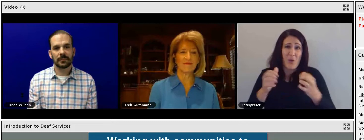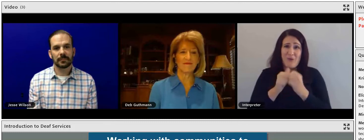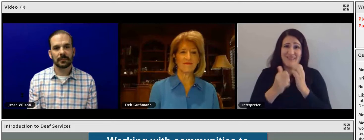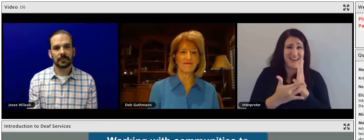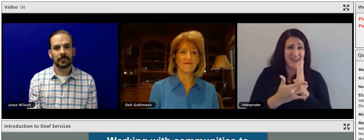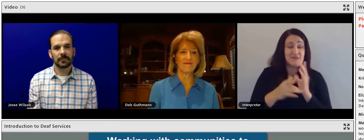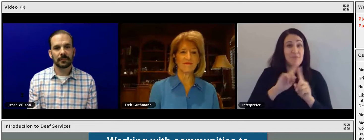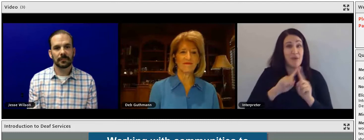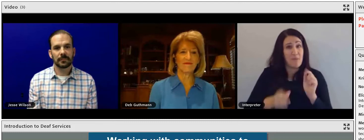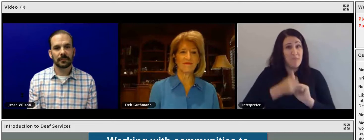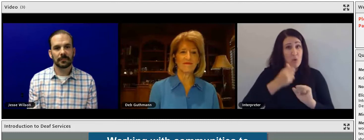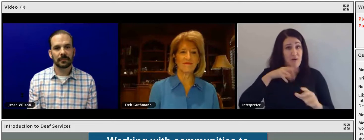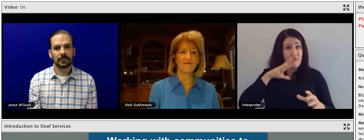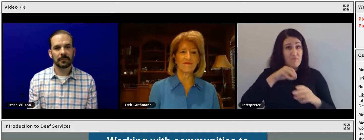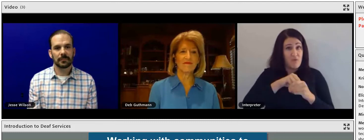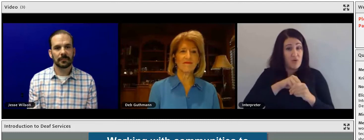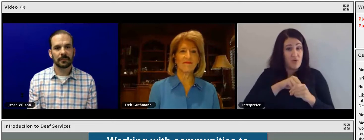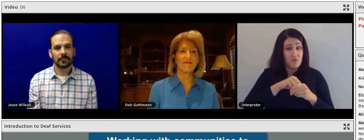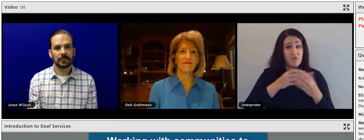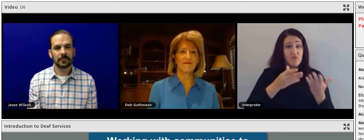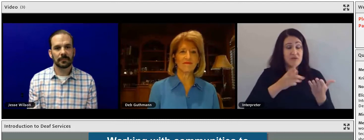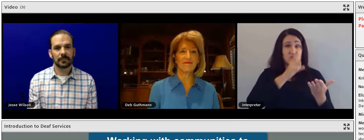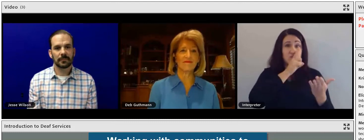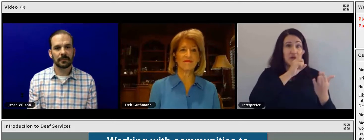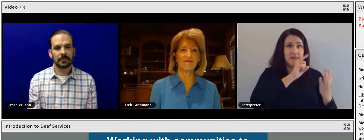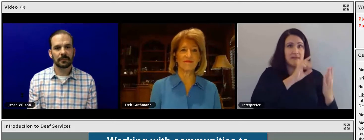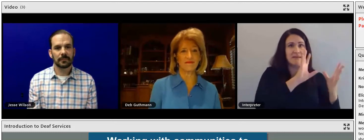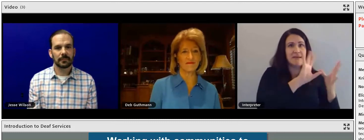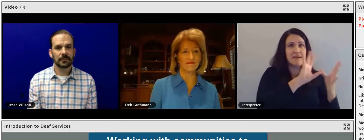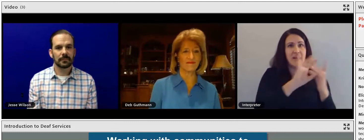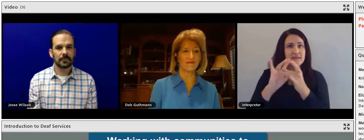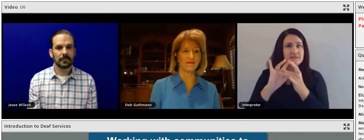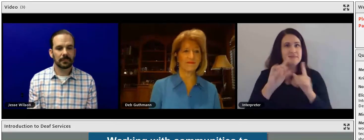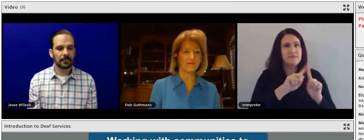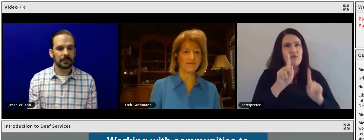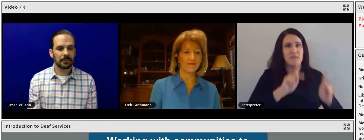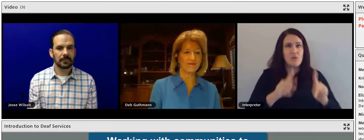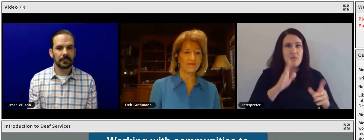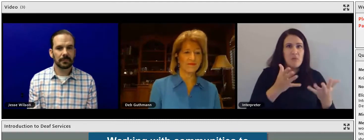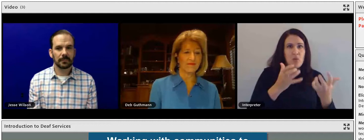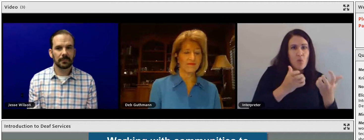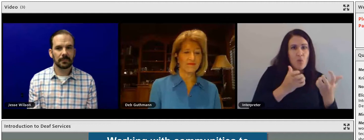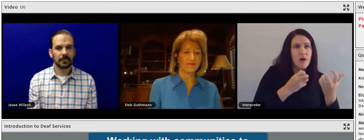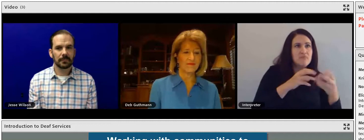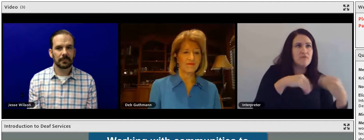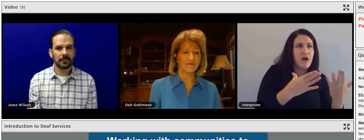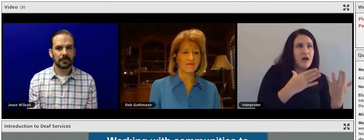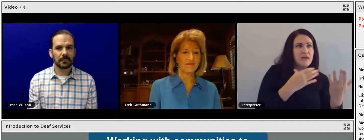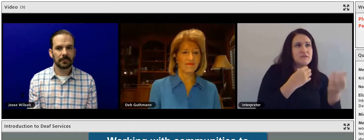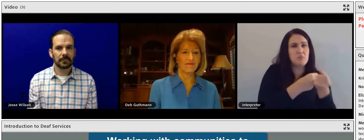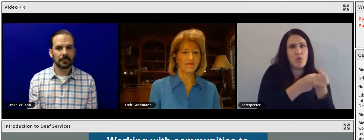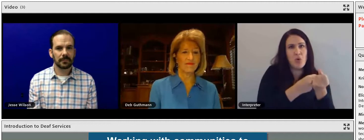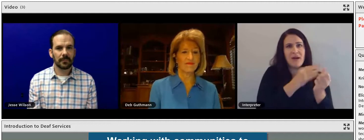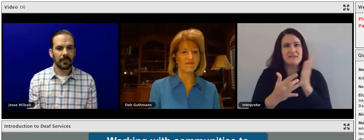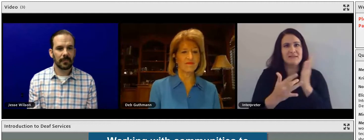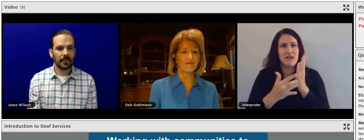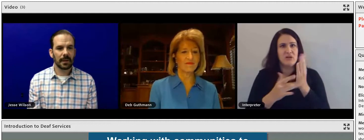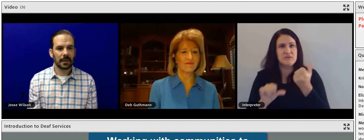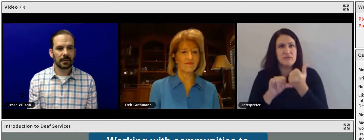I'm involved with is connecting folks who are interested in different kinds of support and technical assistance to